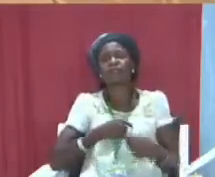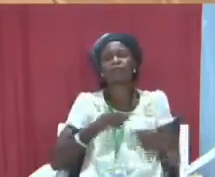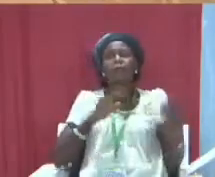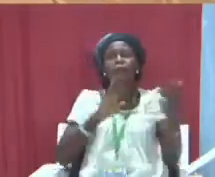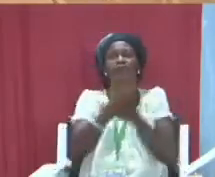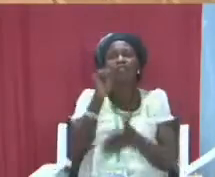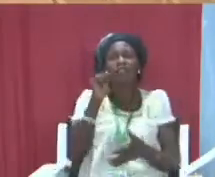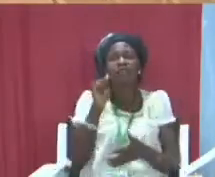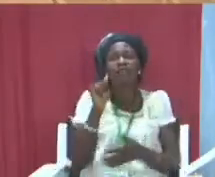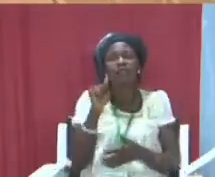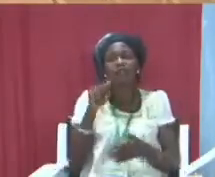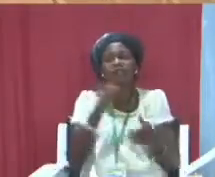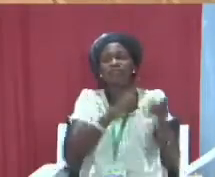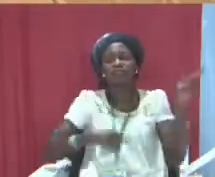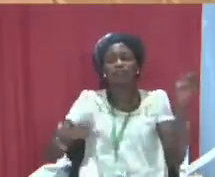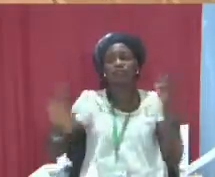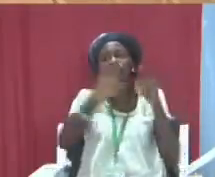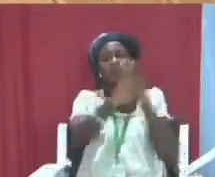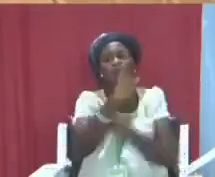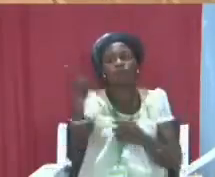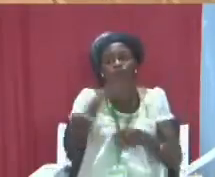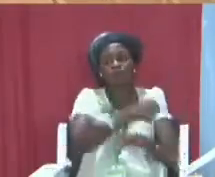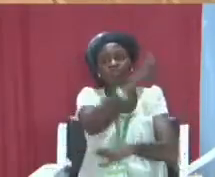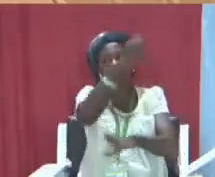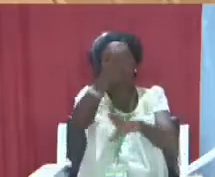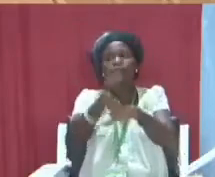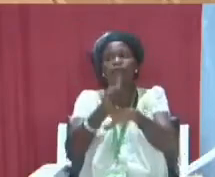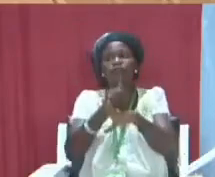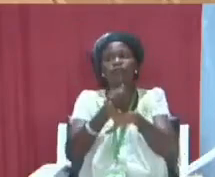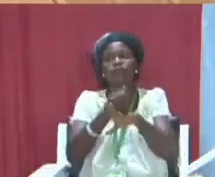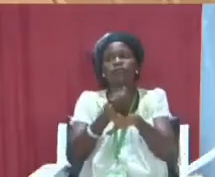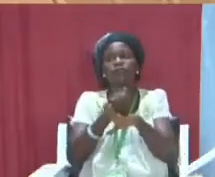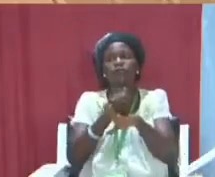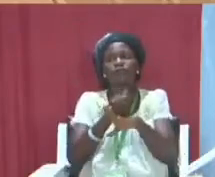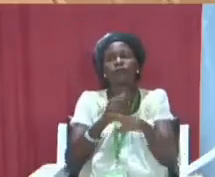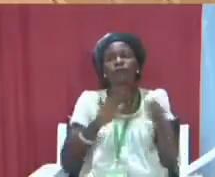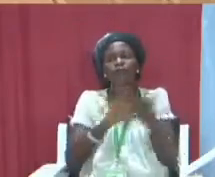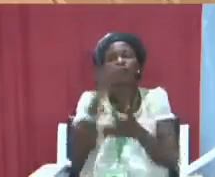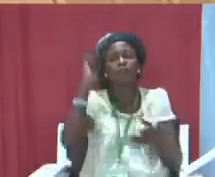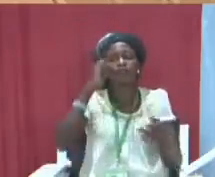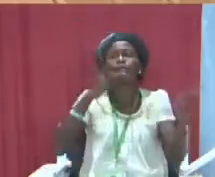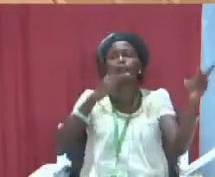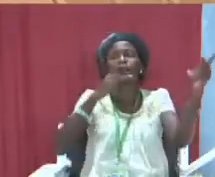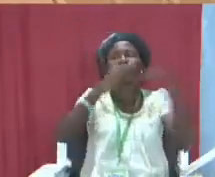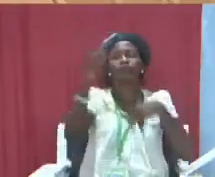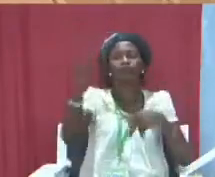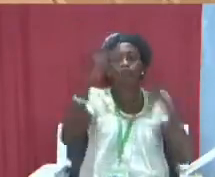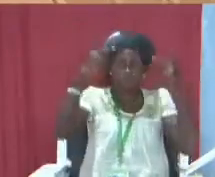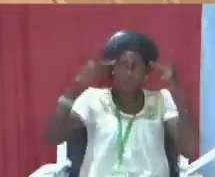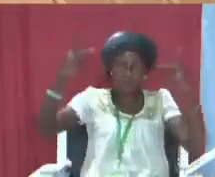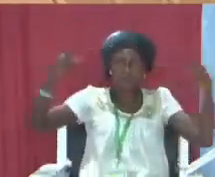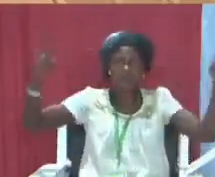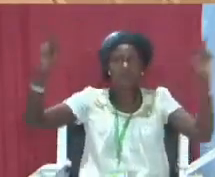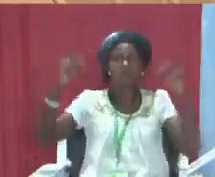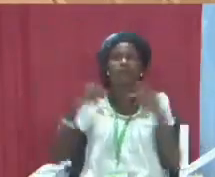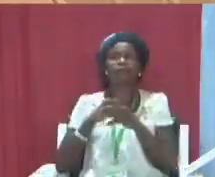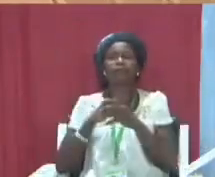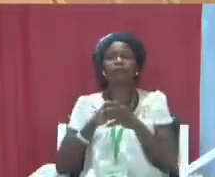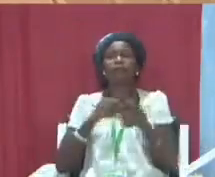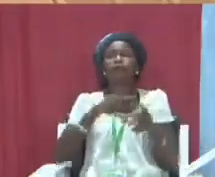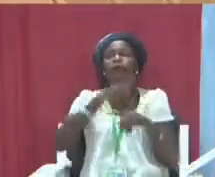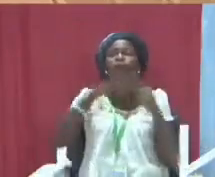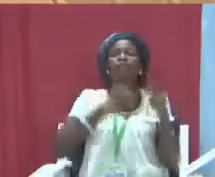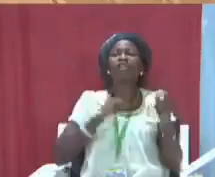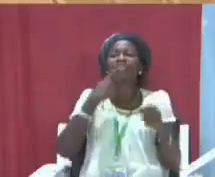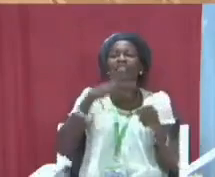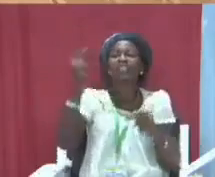believe the Lord your God, you will be established. Believe his prophets, you will prosper. When I